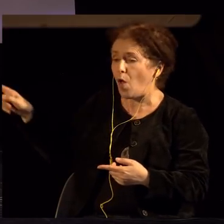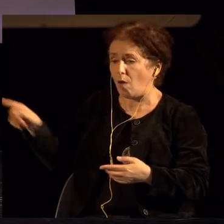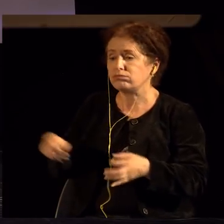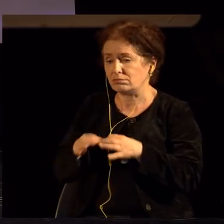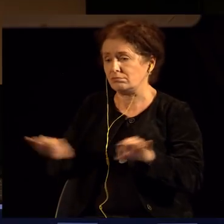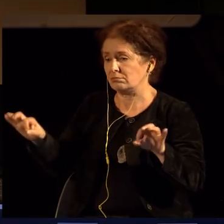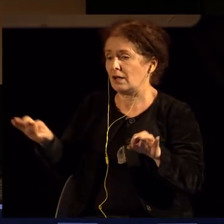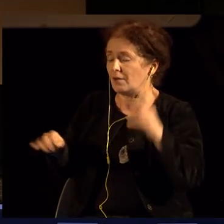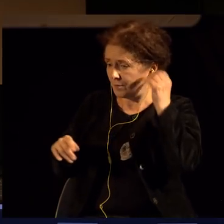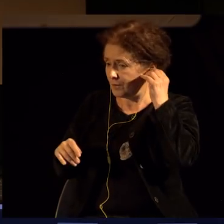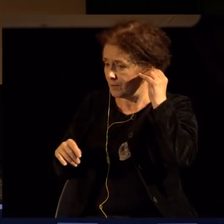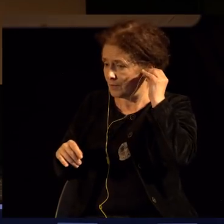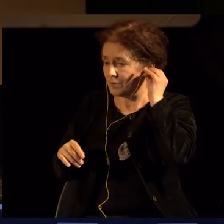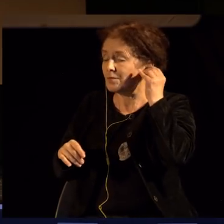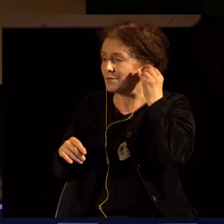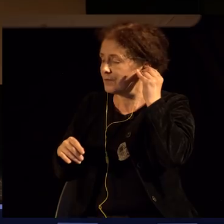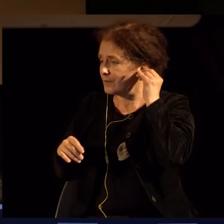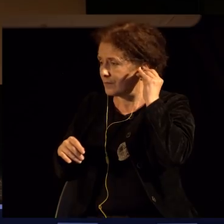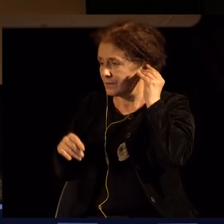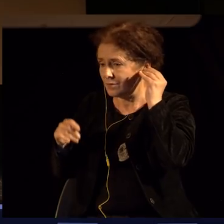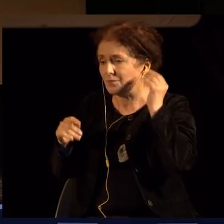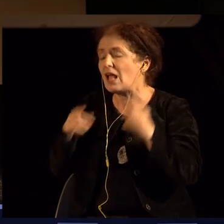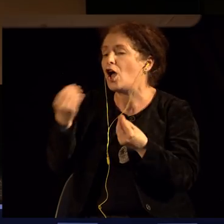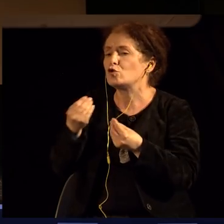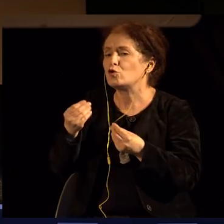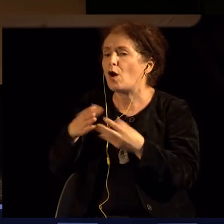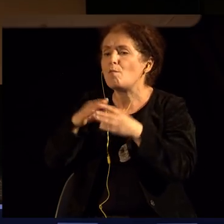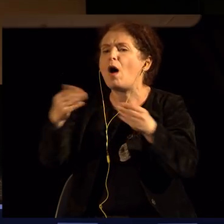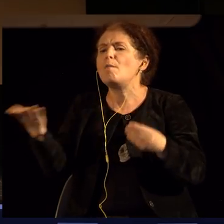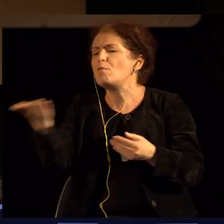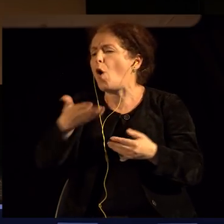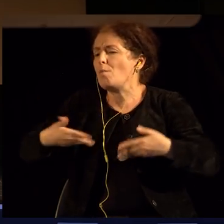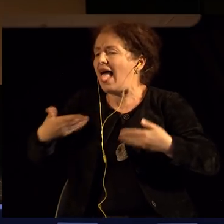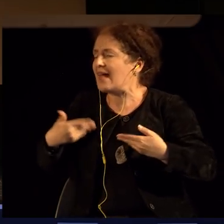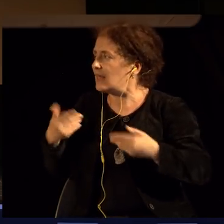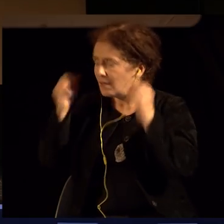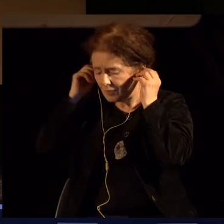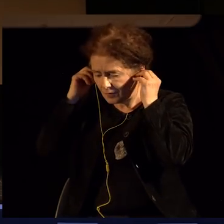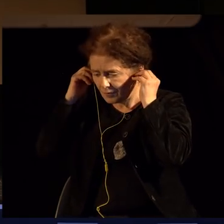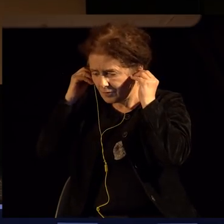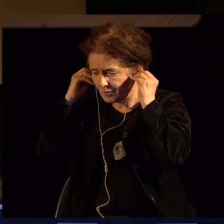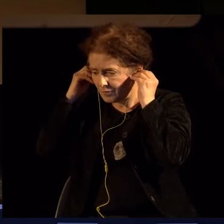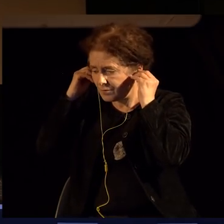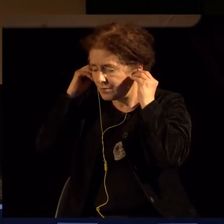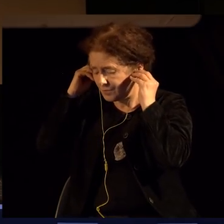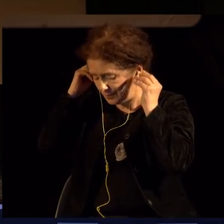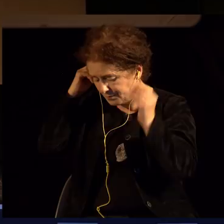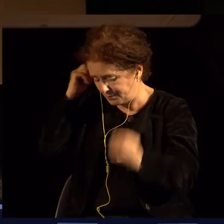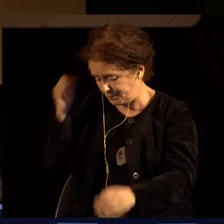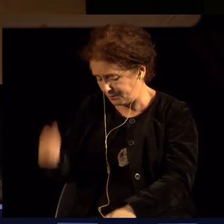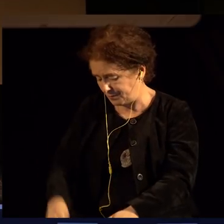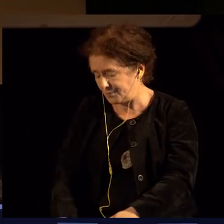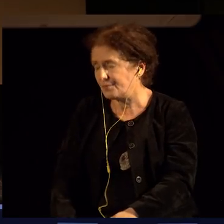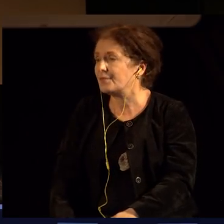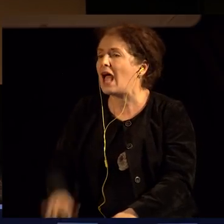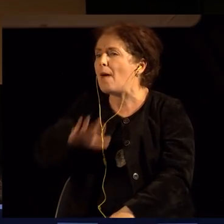Because a lot of issues that young people have are usually dissolved by giving them permission to ask the